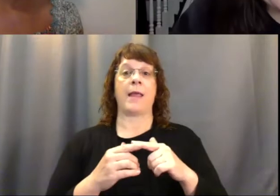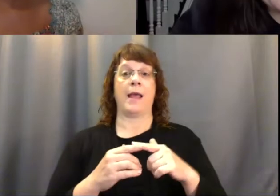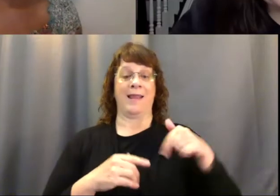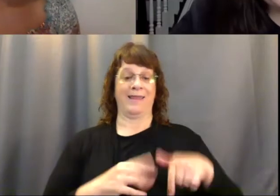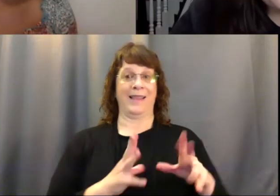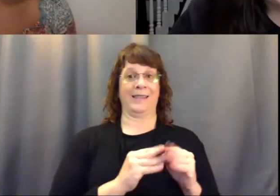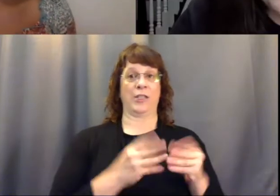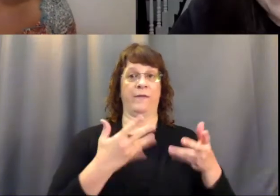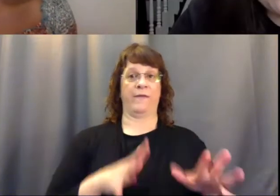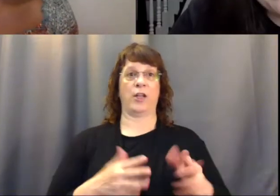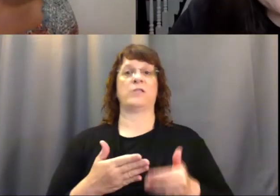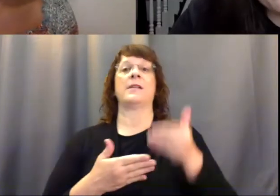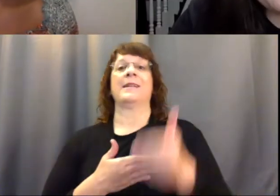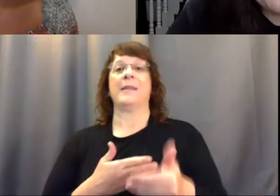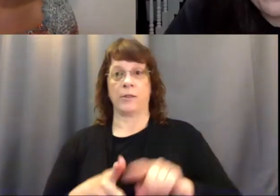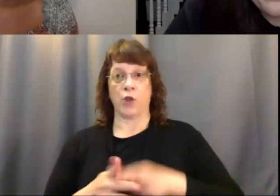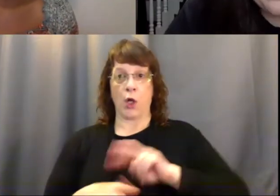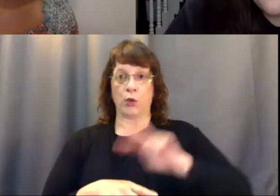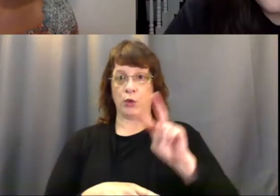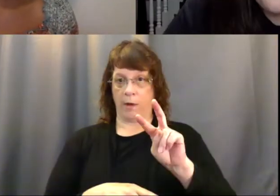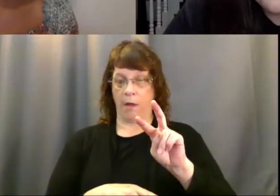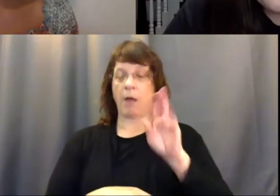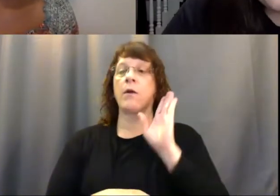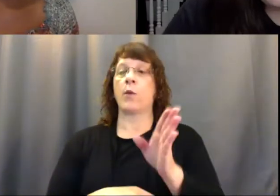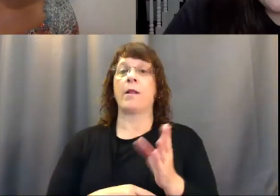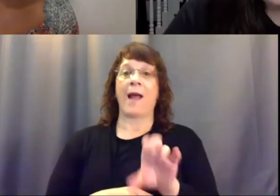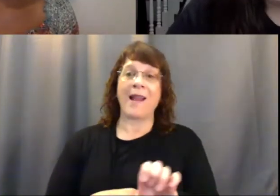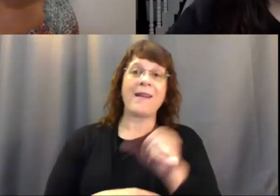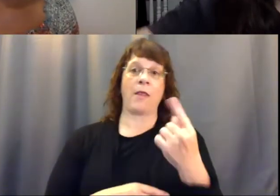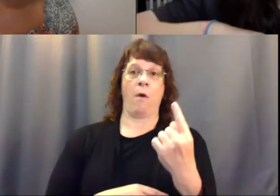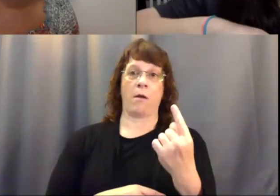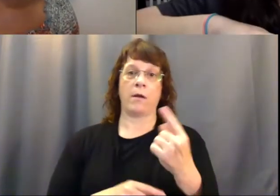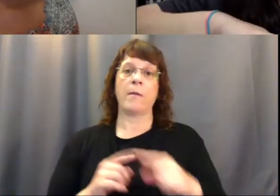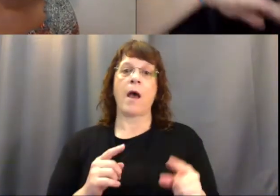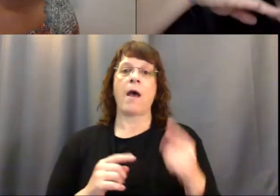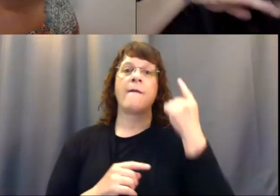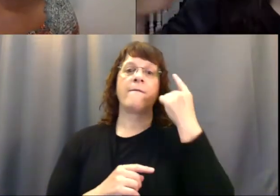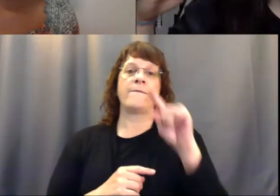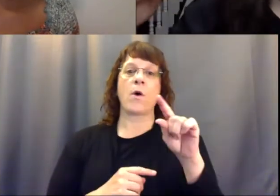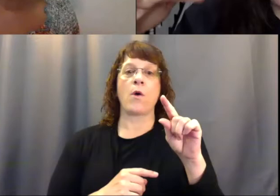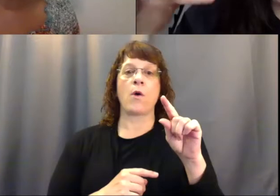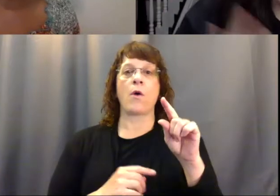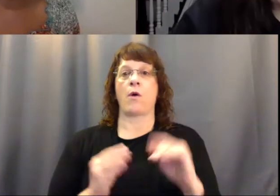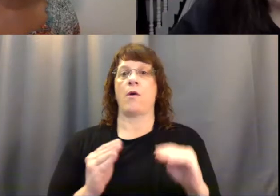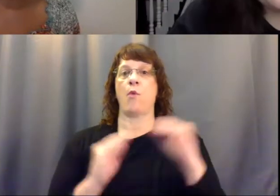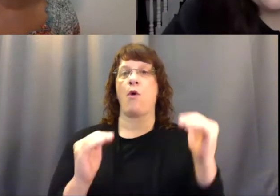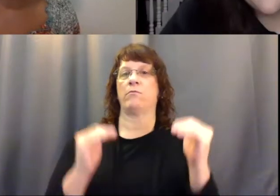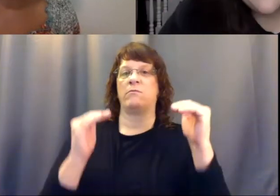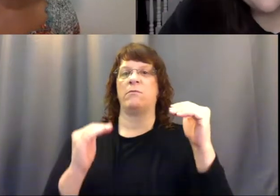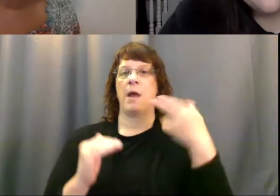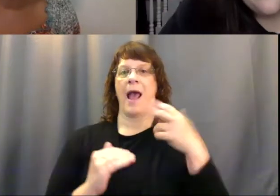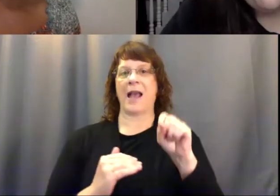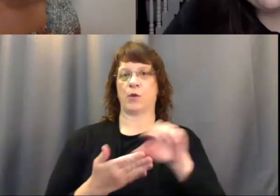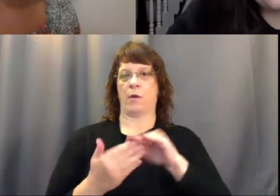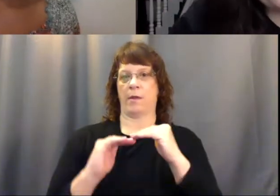starting at 2 p.m. Eastern, we're going to be doing another one of these, but for a high school level of